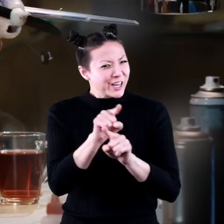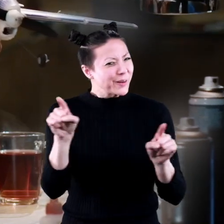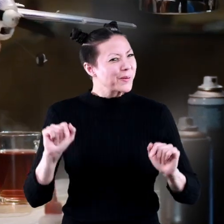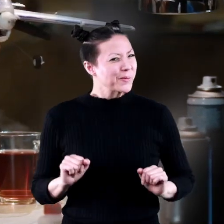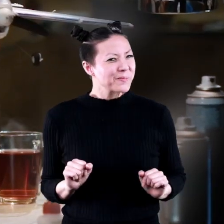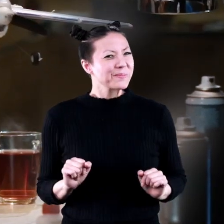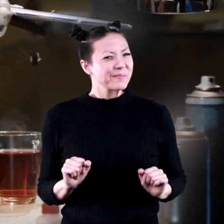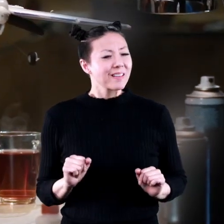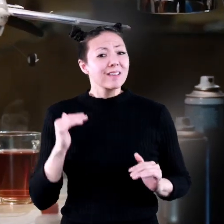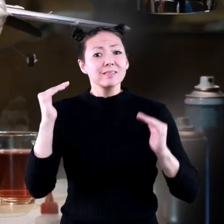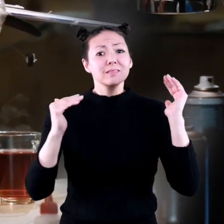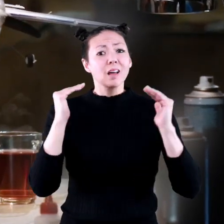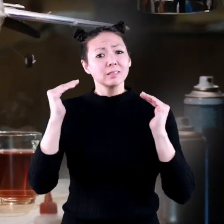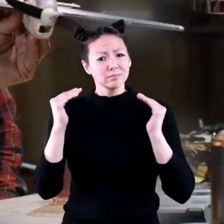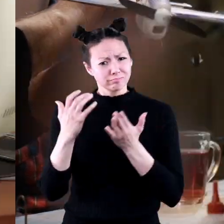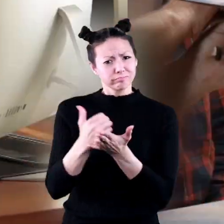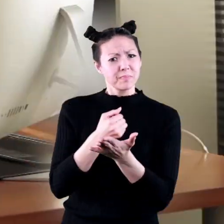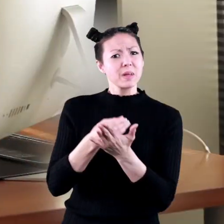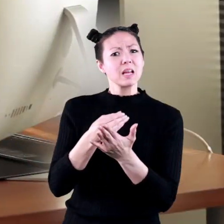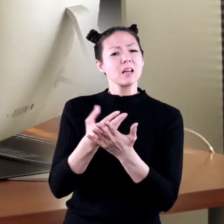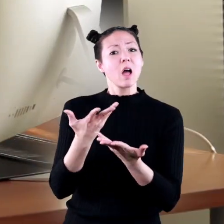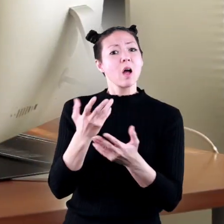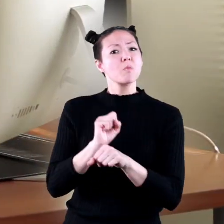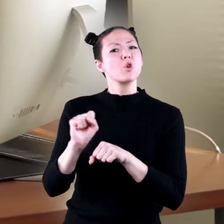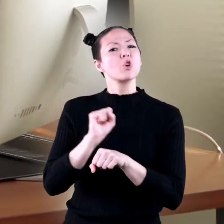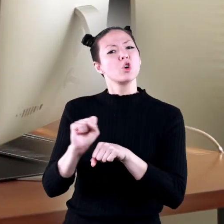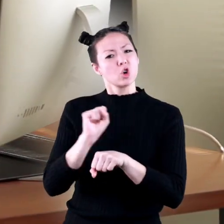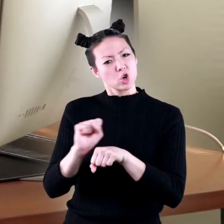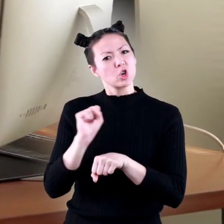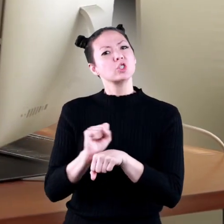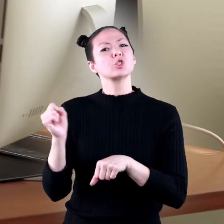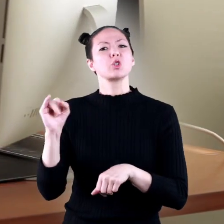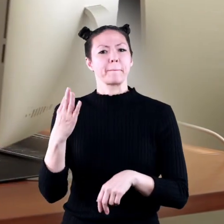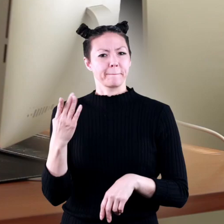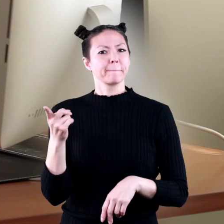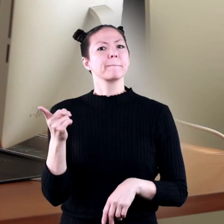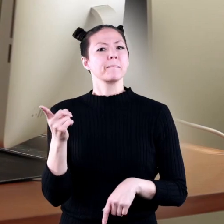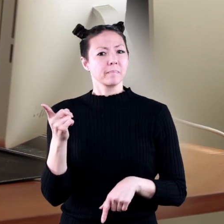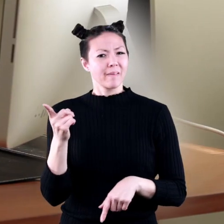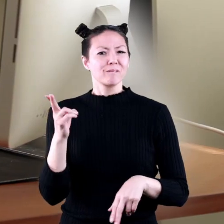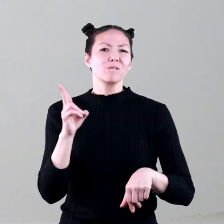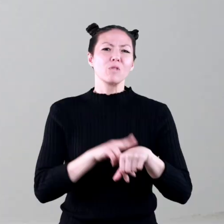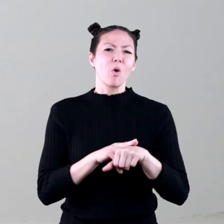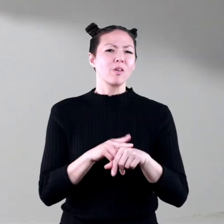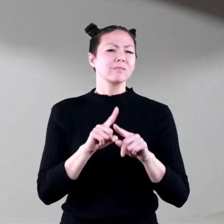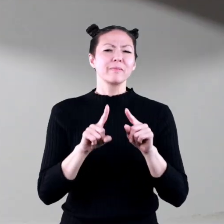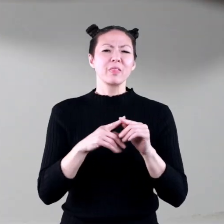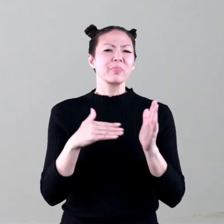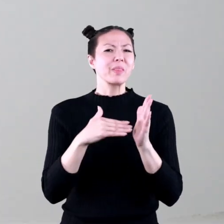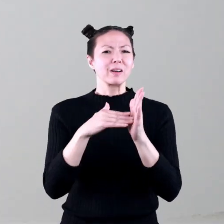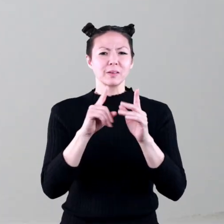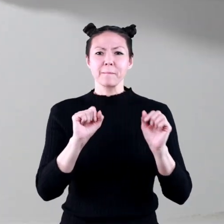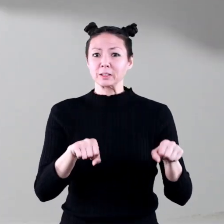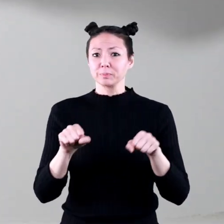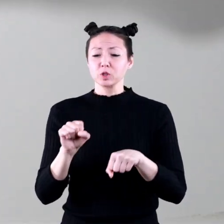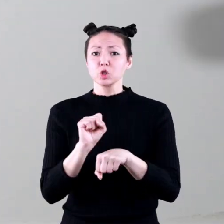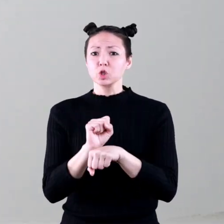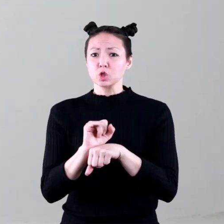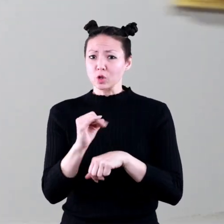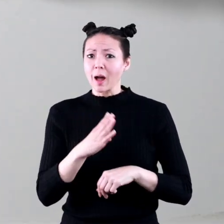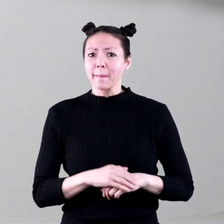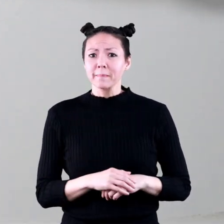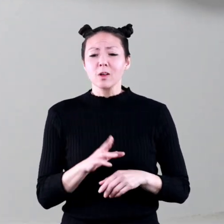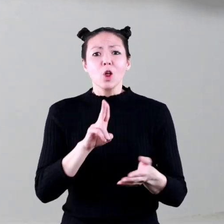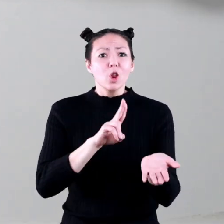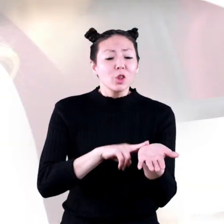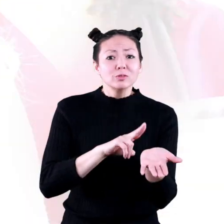toys and games for good kids like you. Most adults earn money by working at a job. And of course, there are thousands